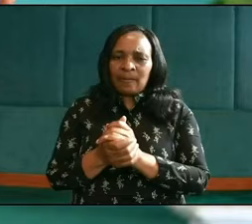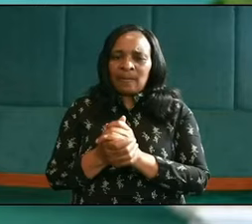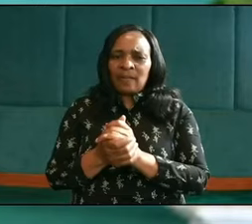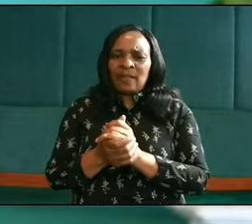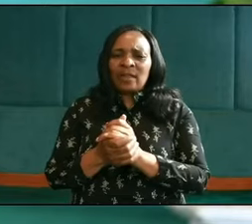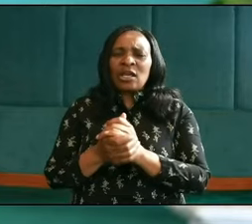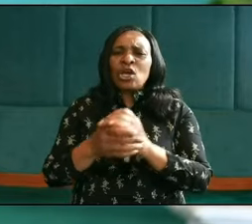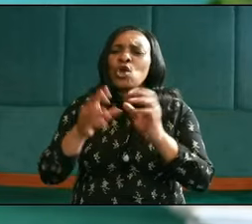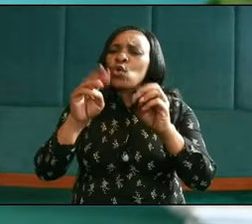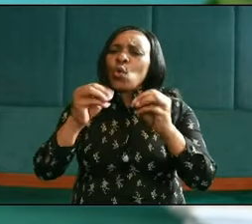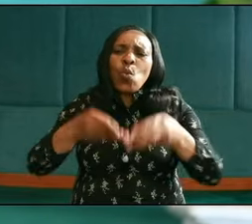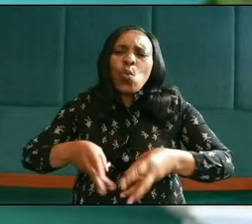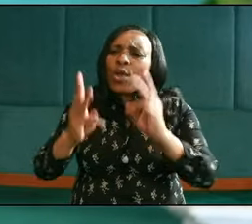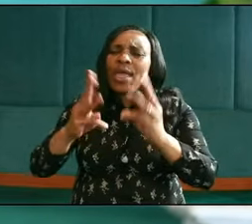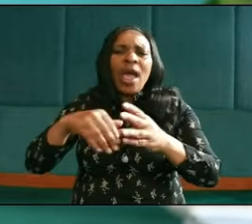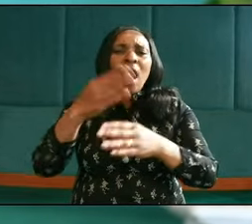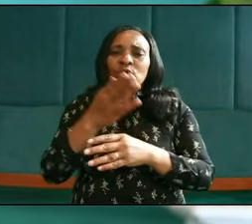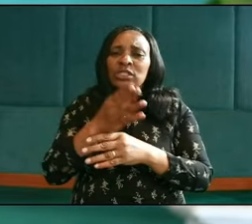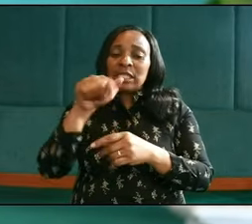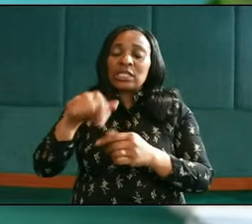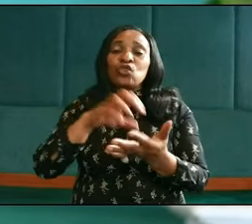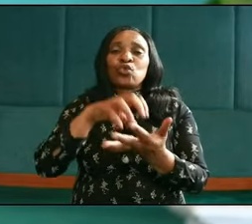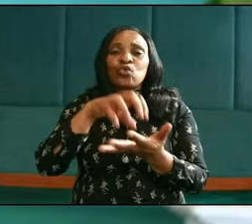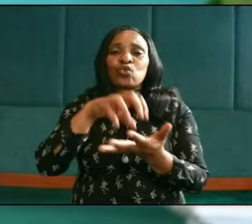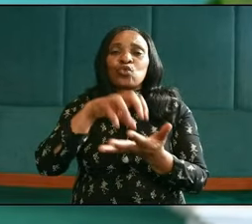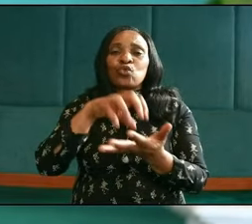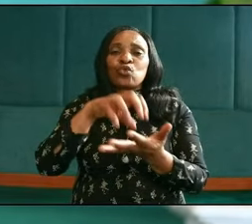There was no way out in that situation.